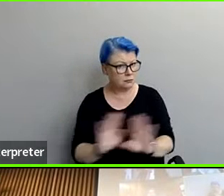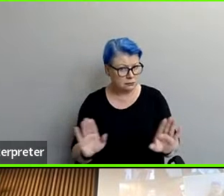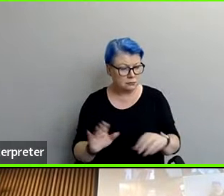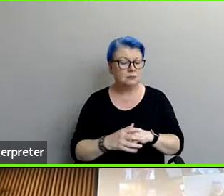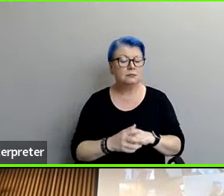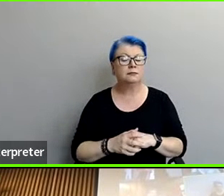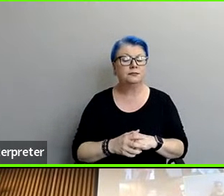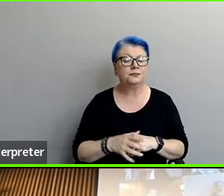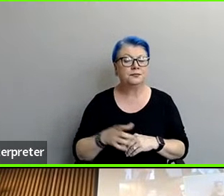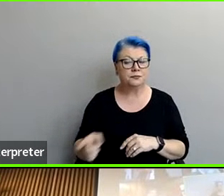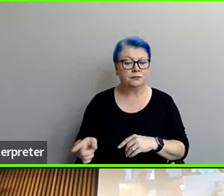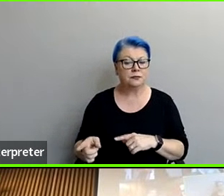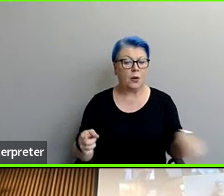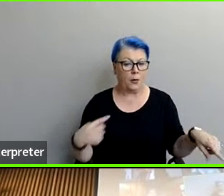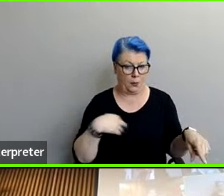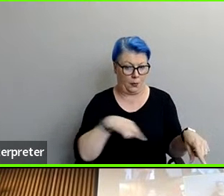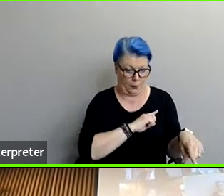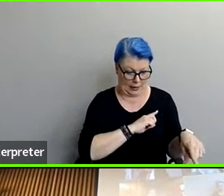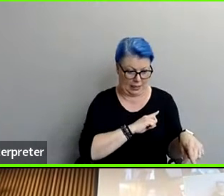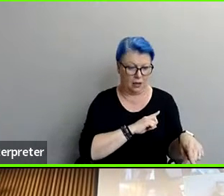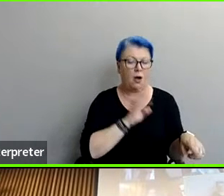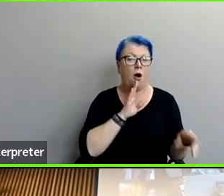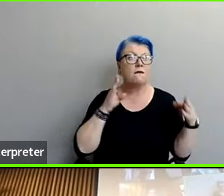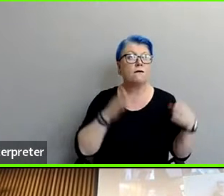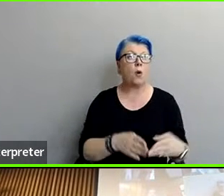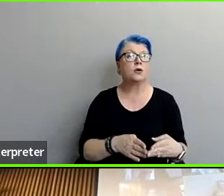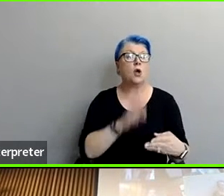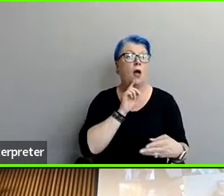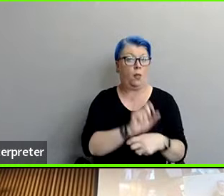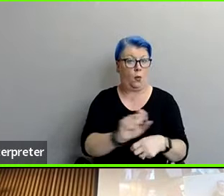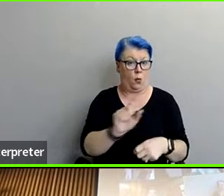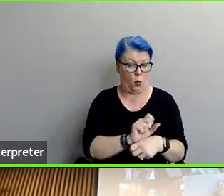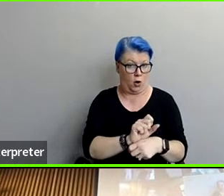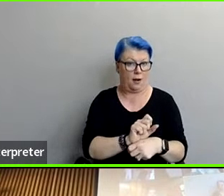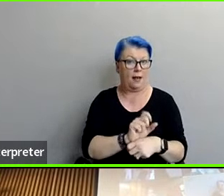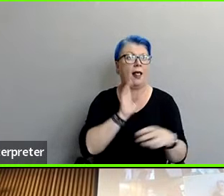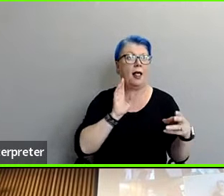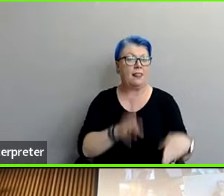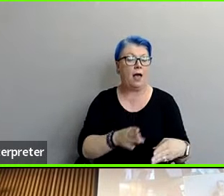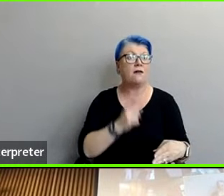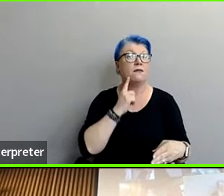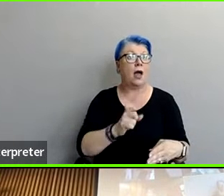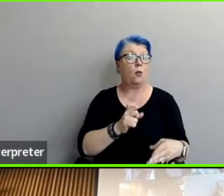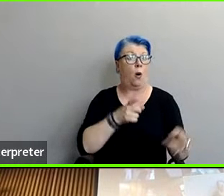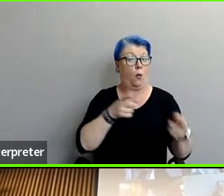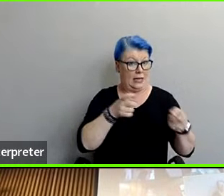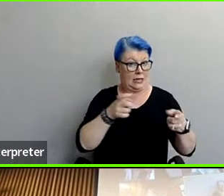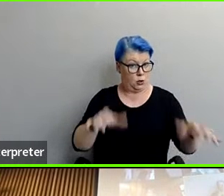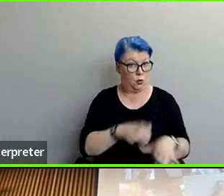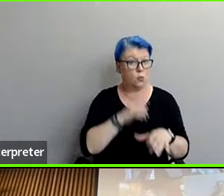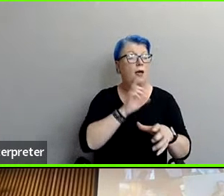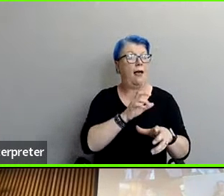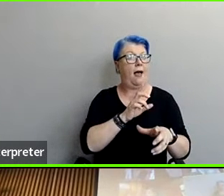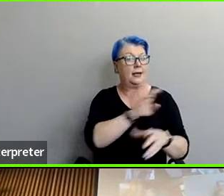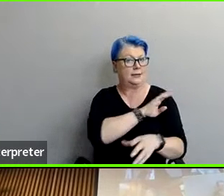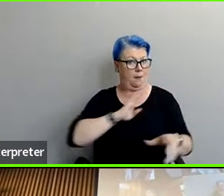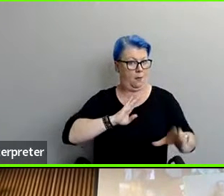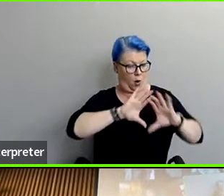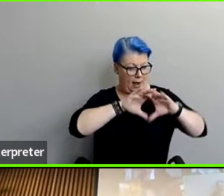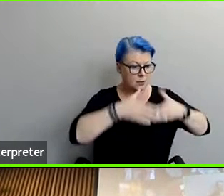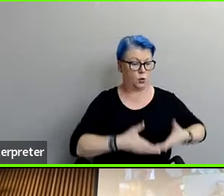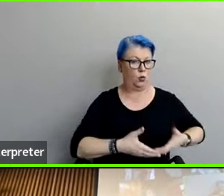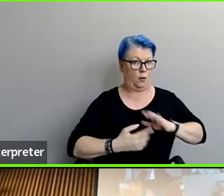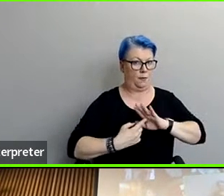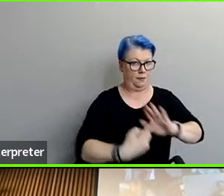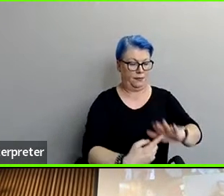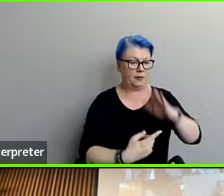actions it takes as a board. For those who attend district board meetings, keep in mind that if you disagree with something an